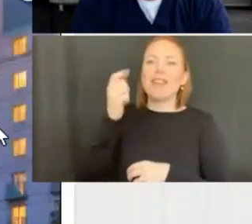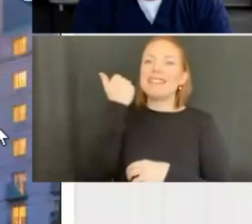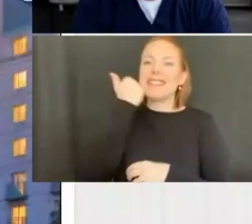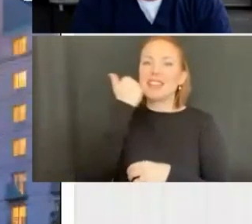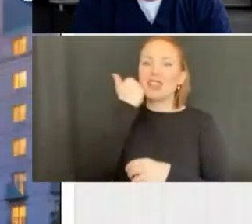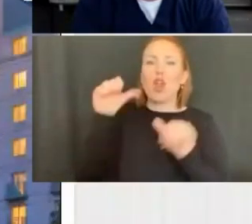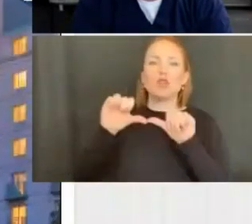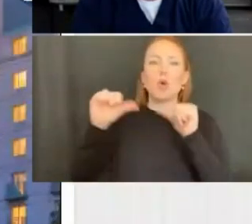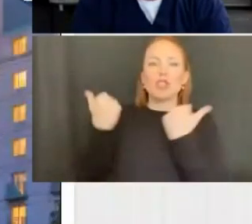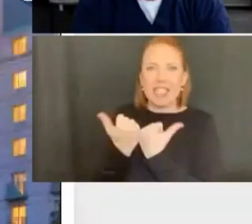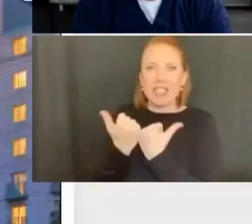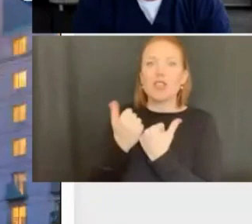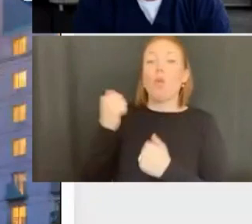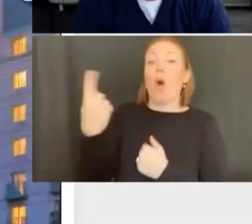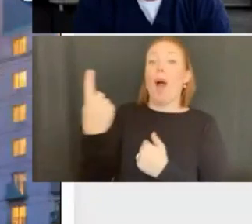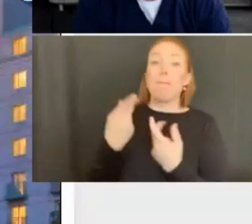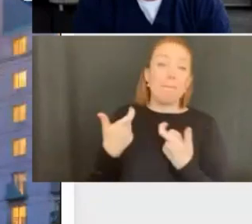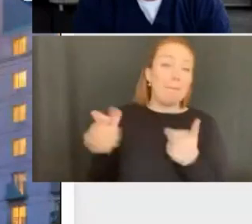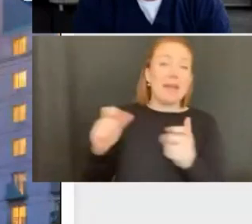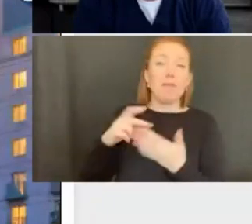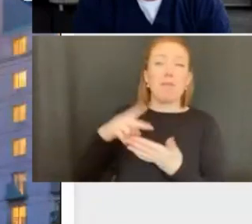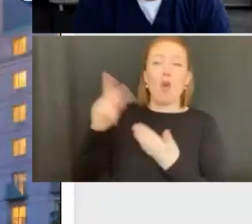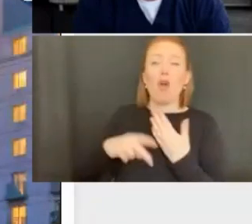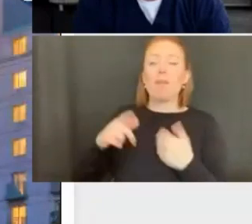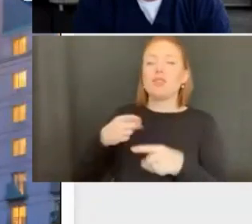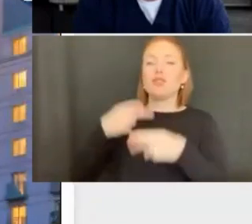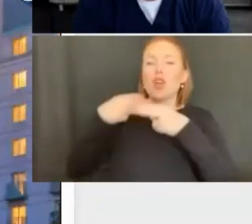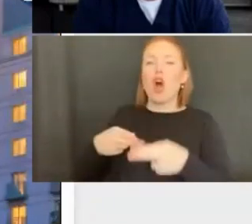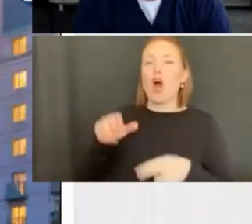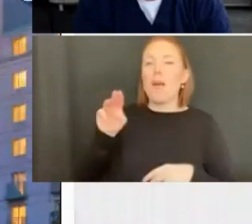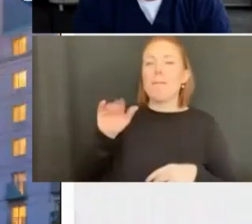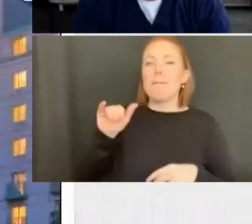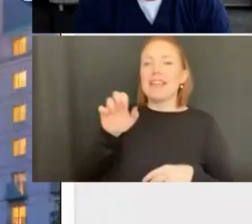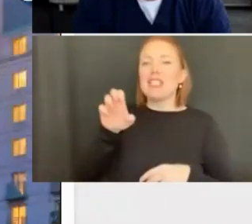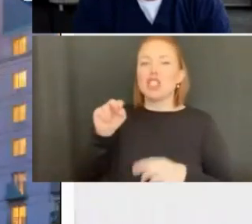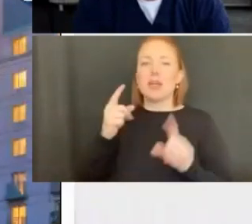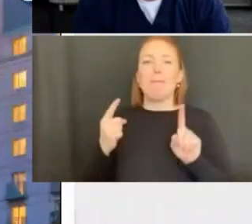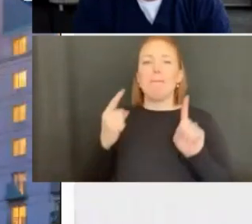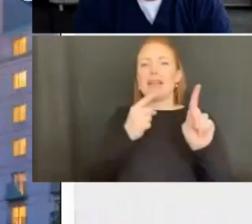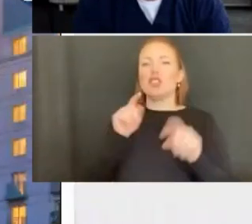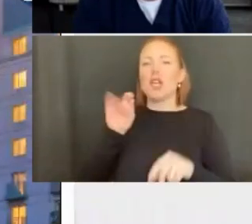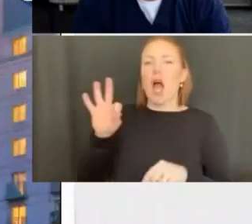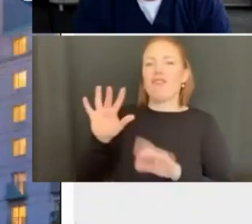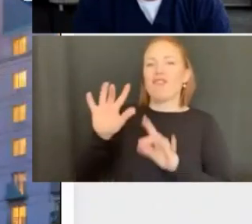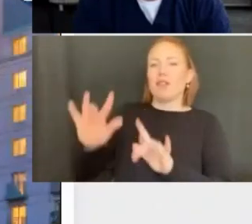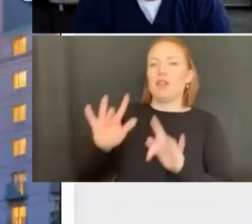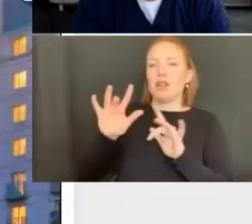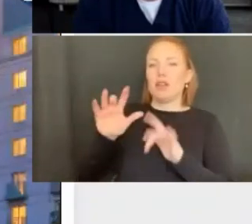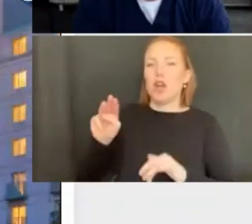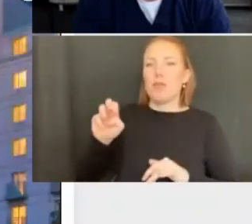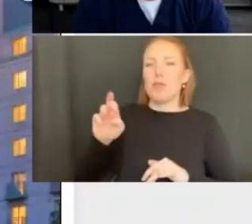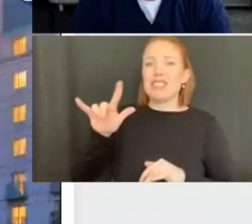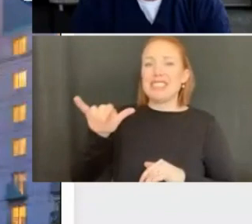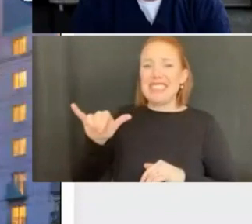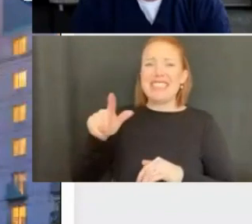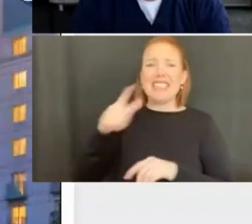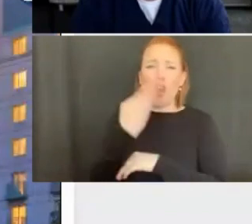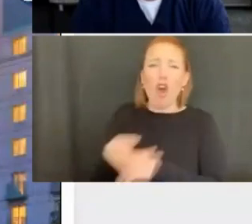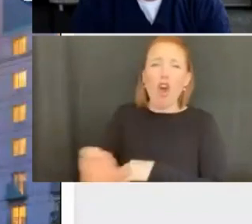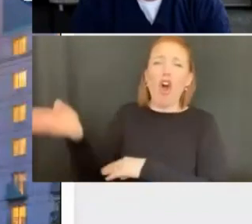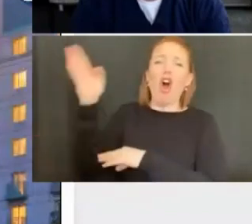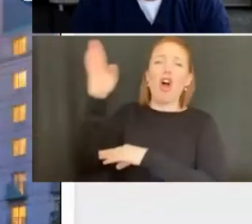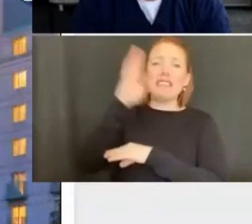called Mission of Mercy, which are these huge day-long or weekend-long dental clinics in like convention centers or